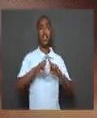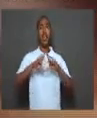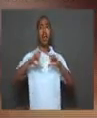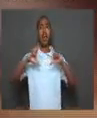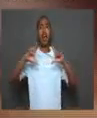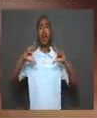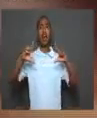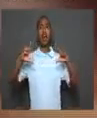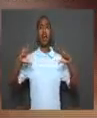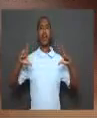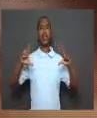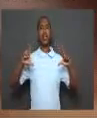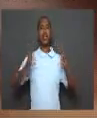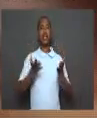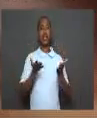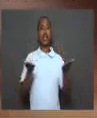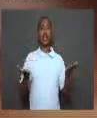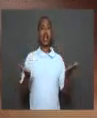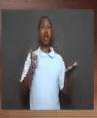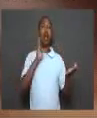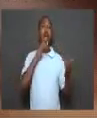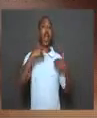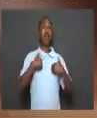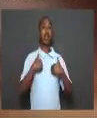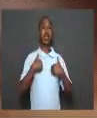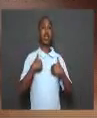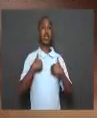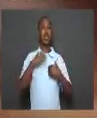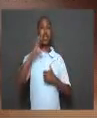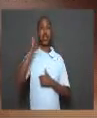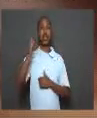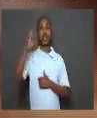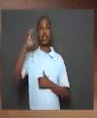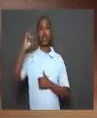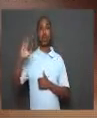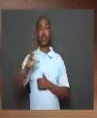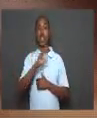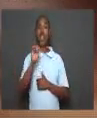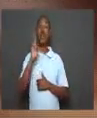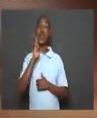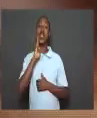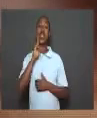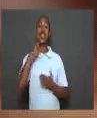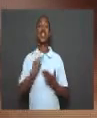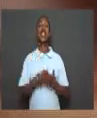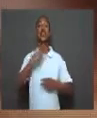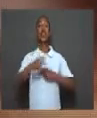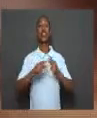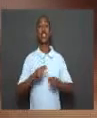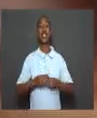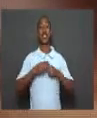vats that contain a mixture of lime and water. This process is